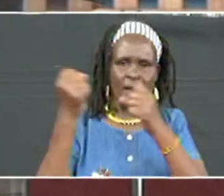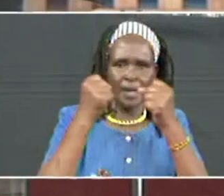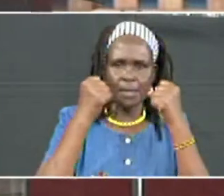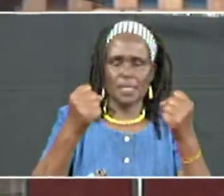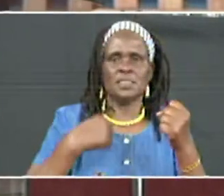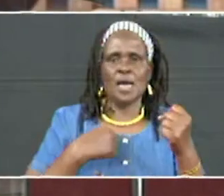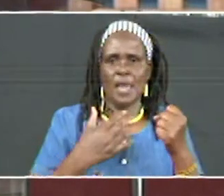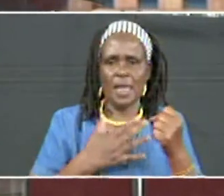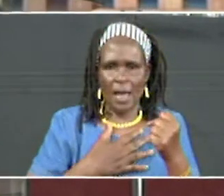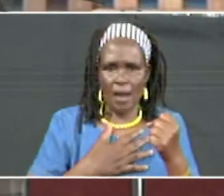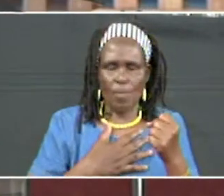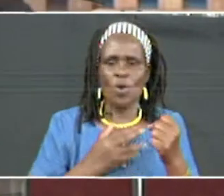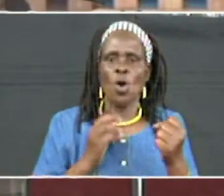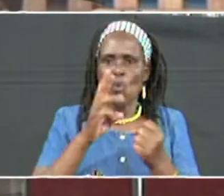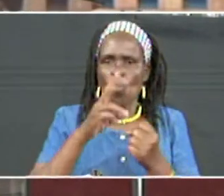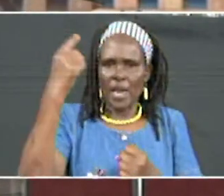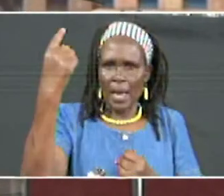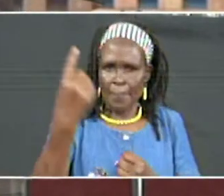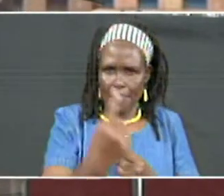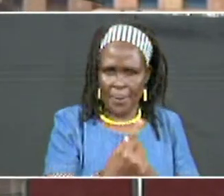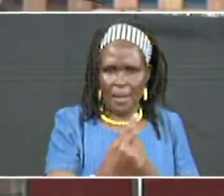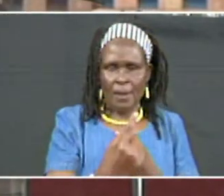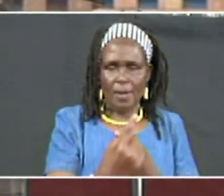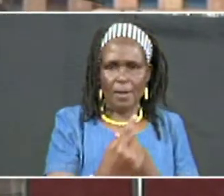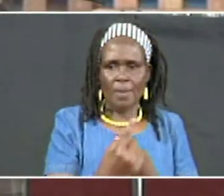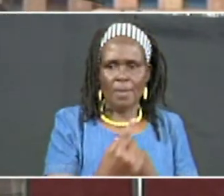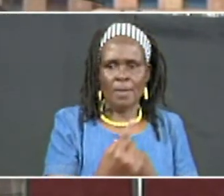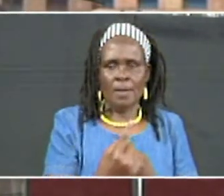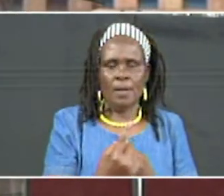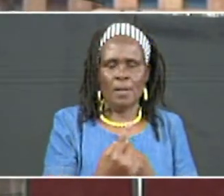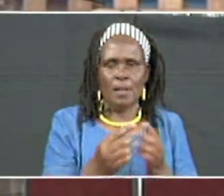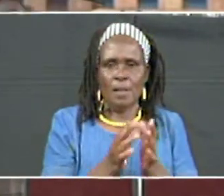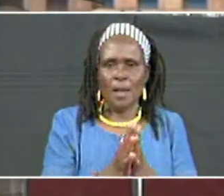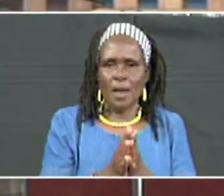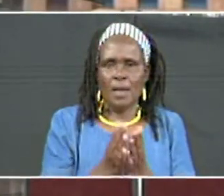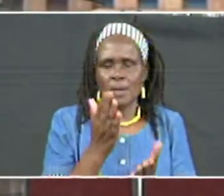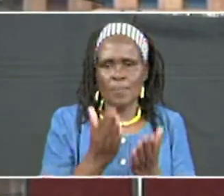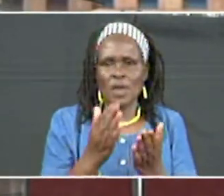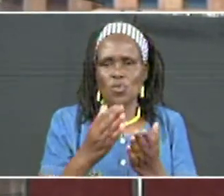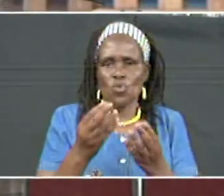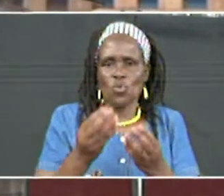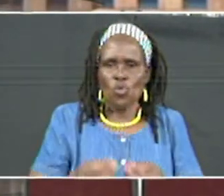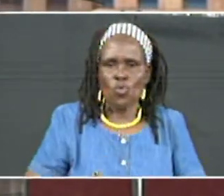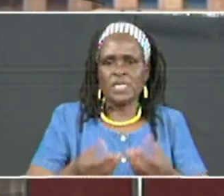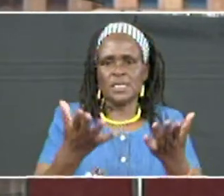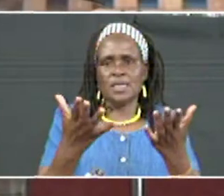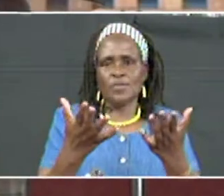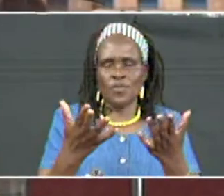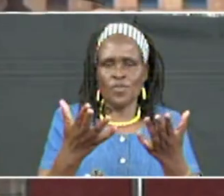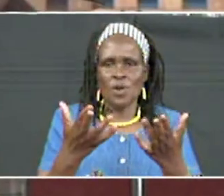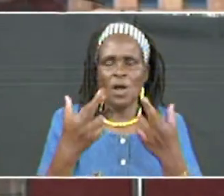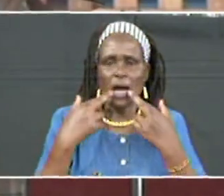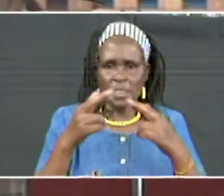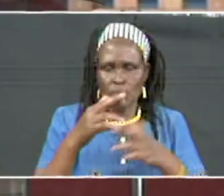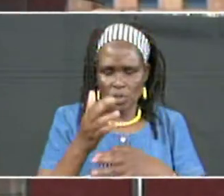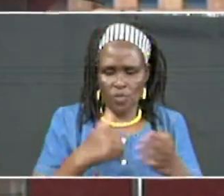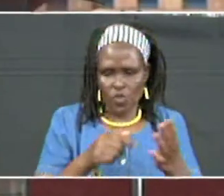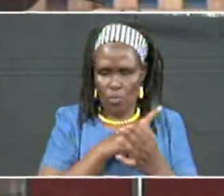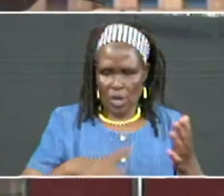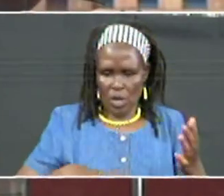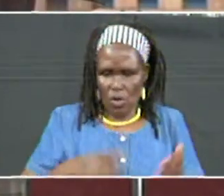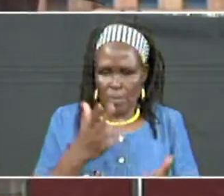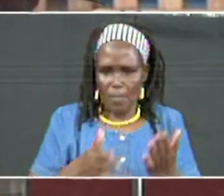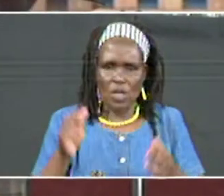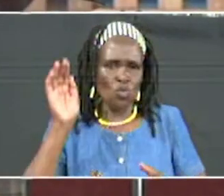will appear. And so may you receive a response from the Lord. May you hear him say, I am